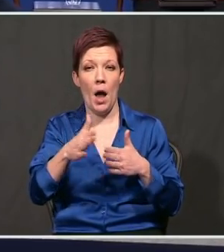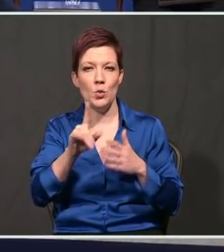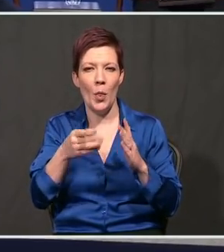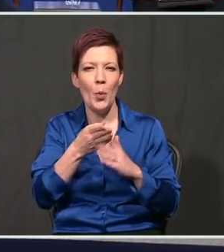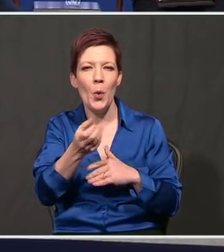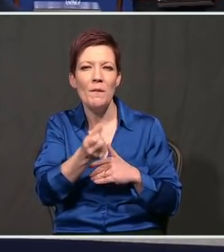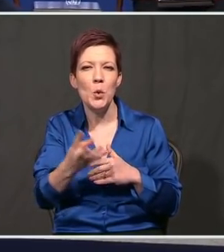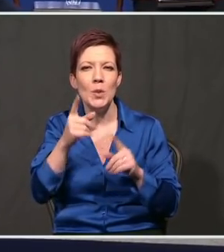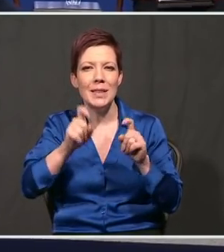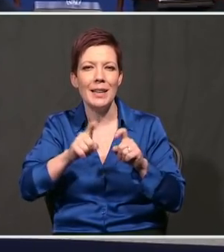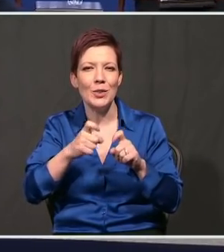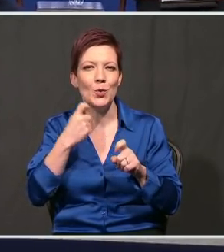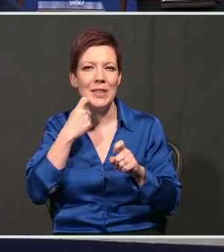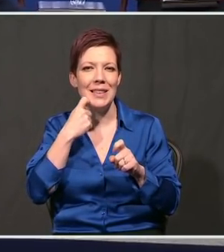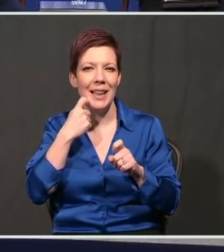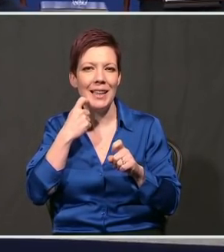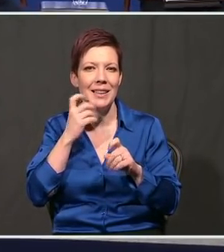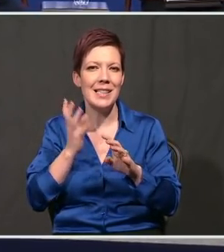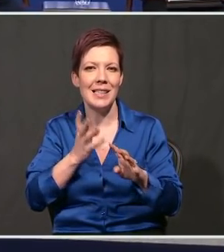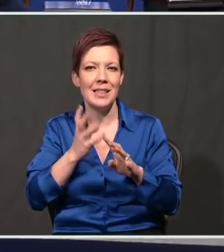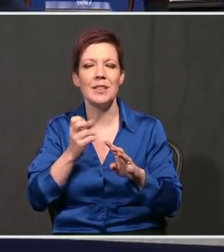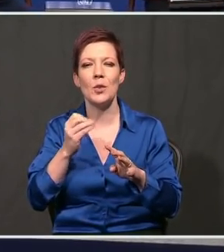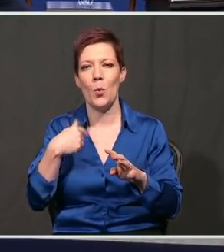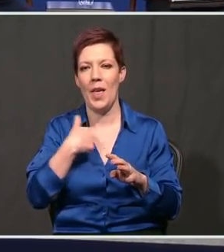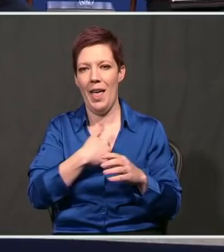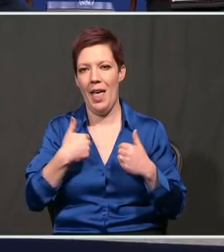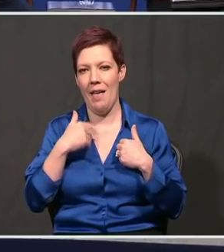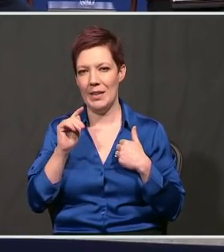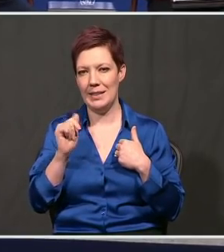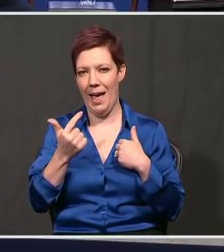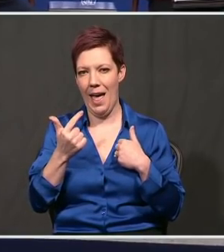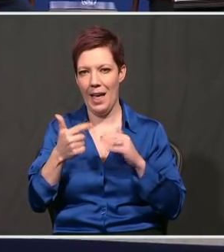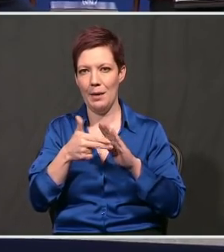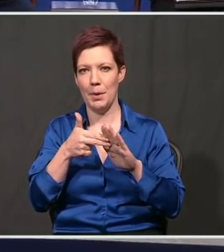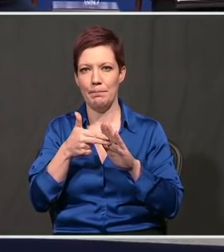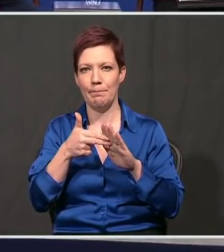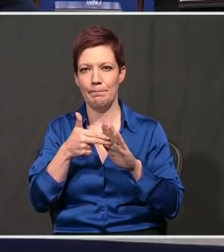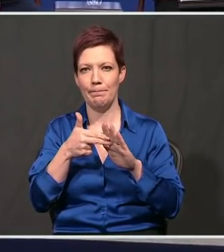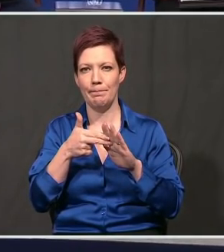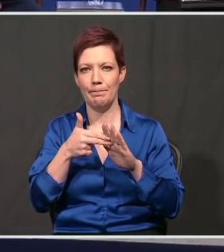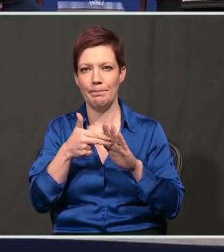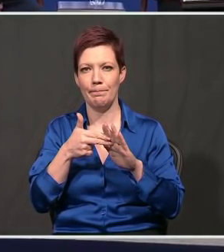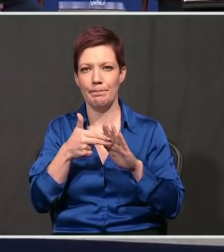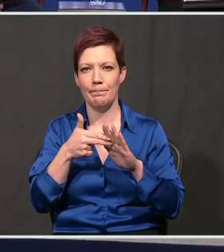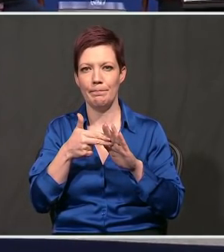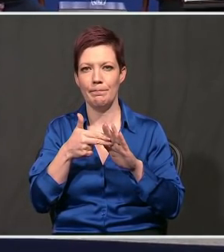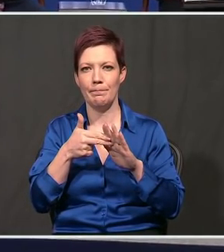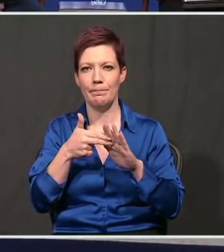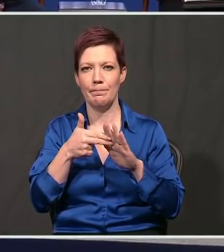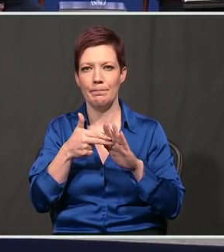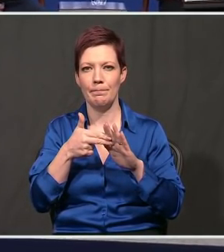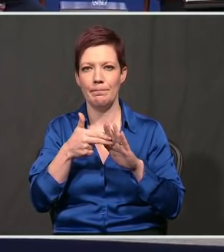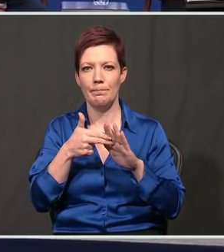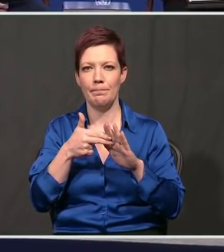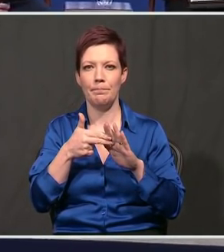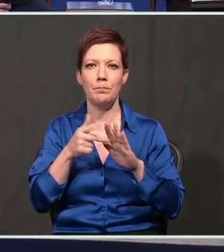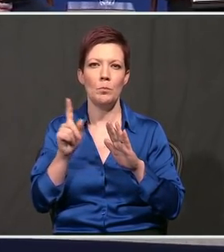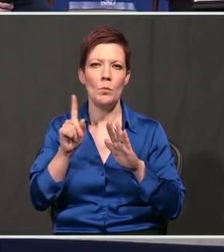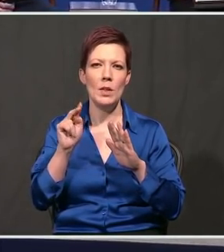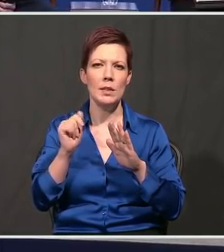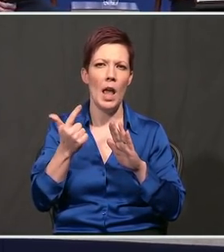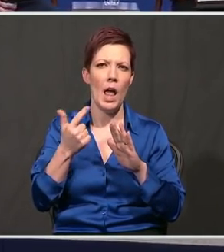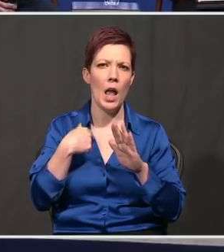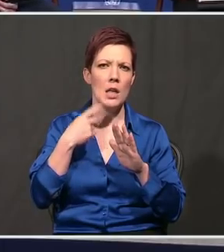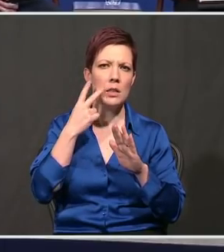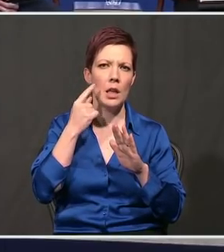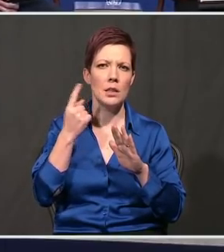see there's a tag on here. Where's the tag? Over here, Wes. Sorry? Over here. On the other